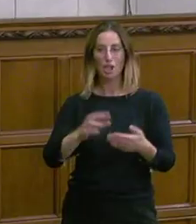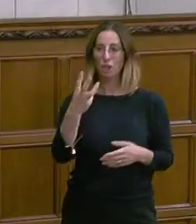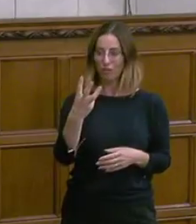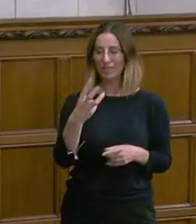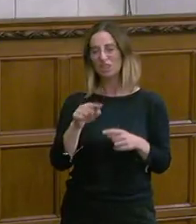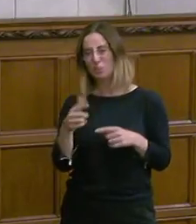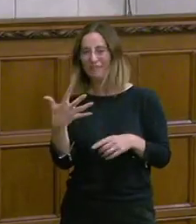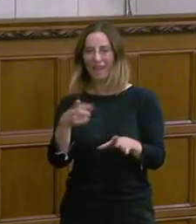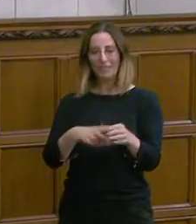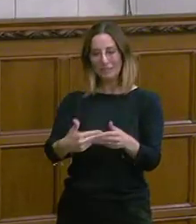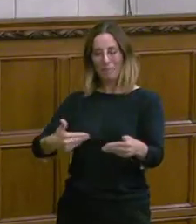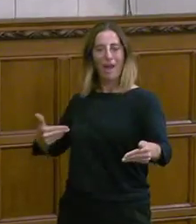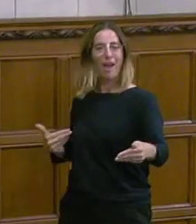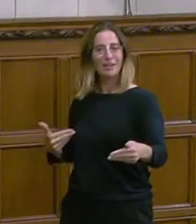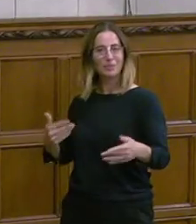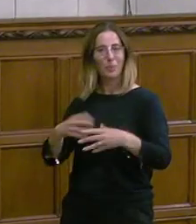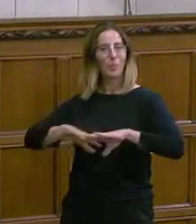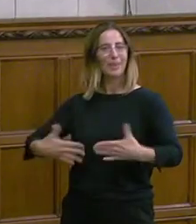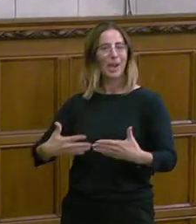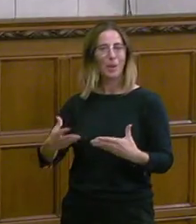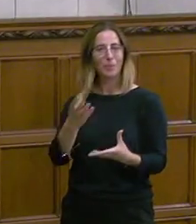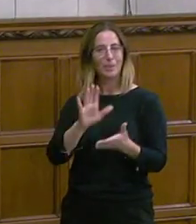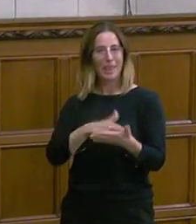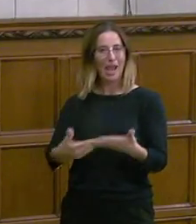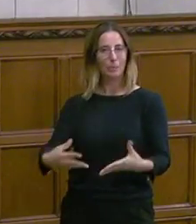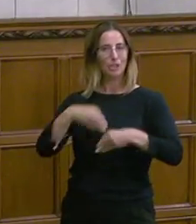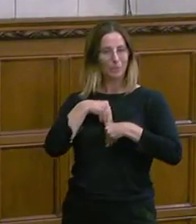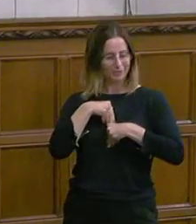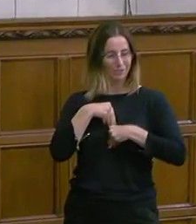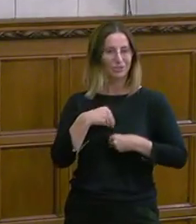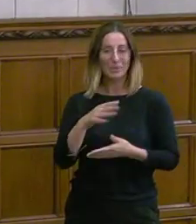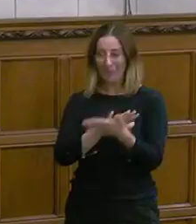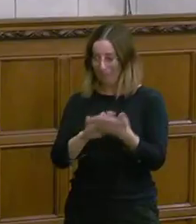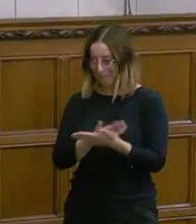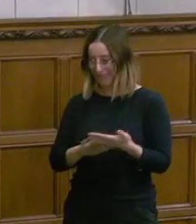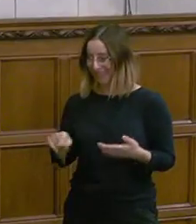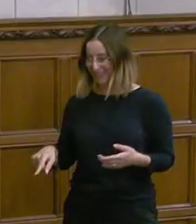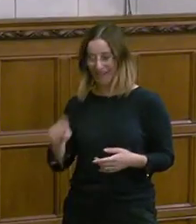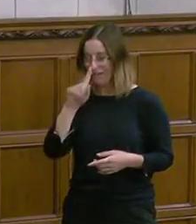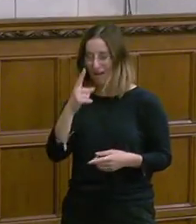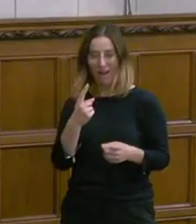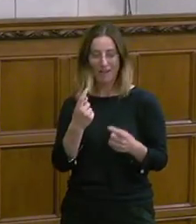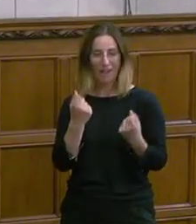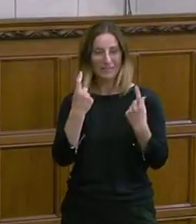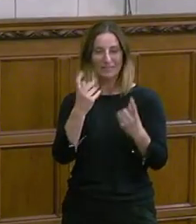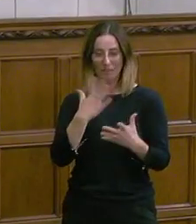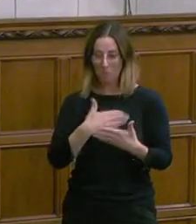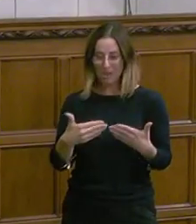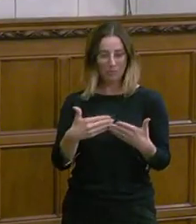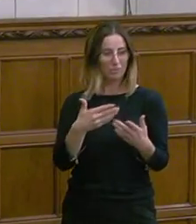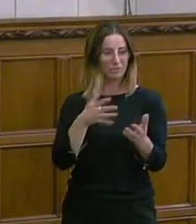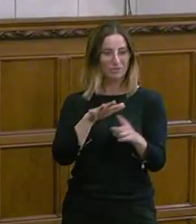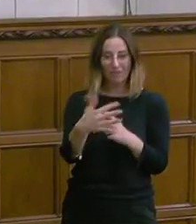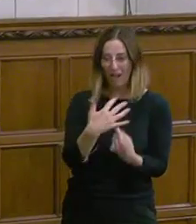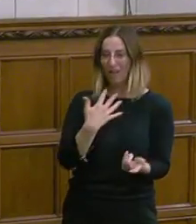behind other children. This can make it difficult for them to understand and recognise simple things like sarcasm and humour when their hearing peers begin